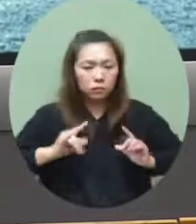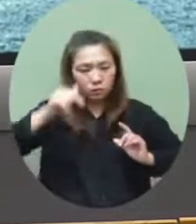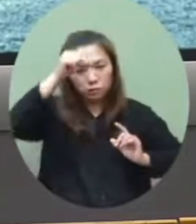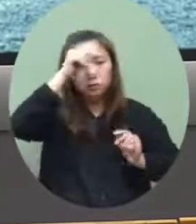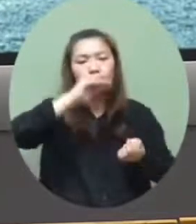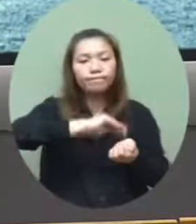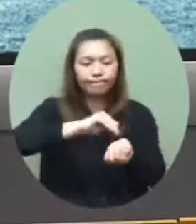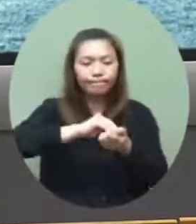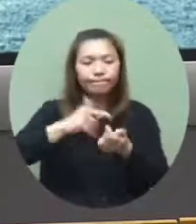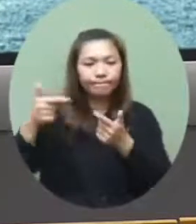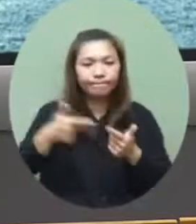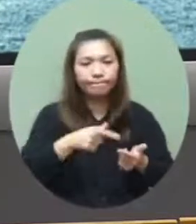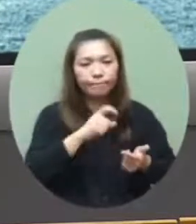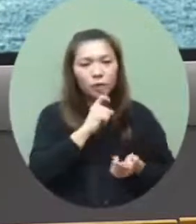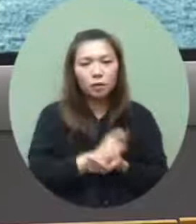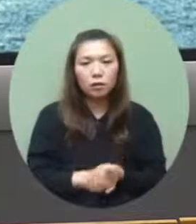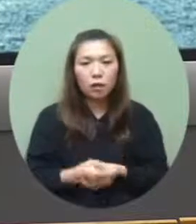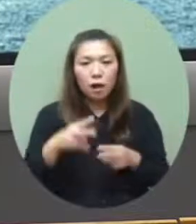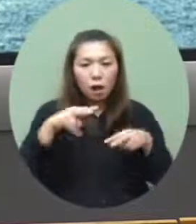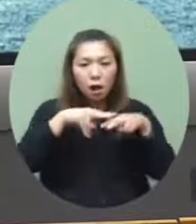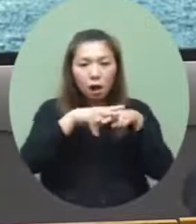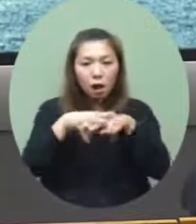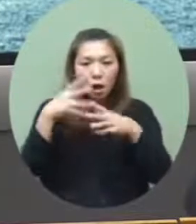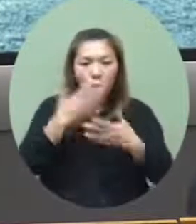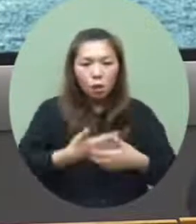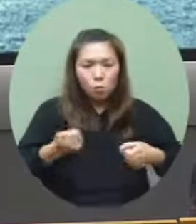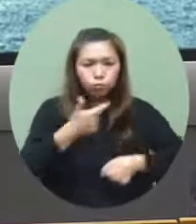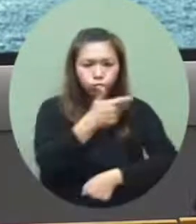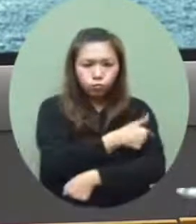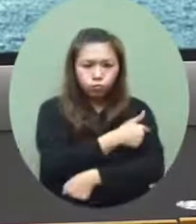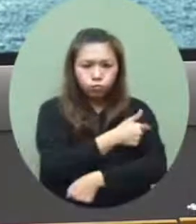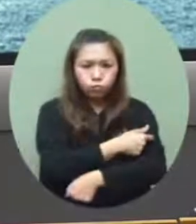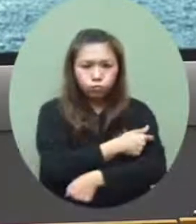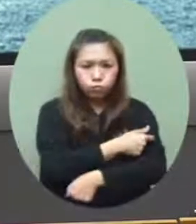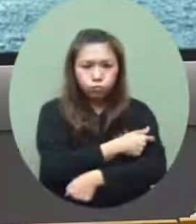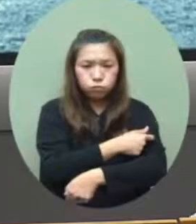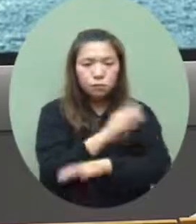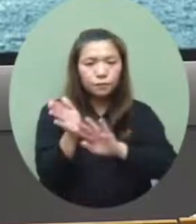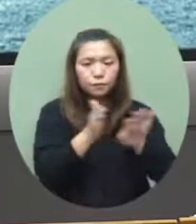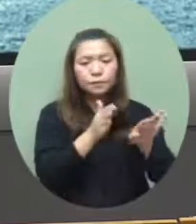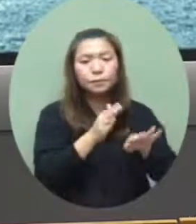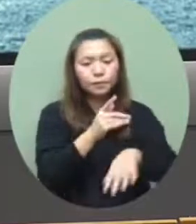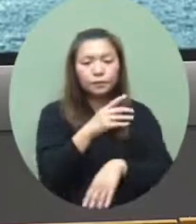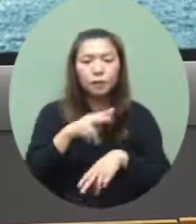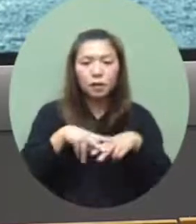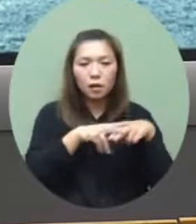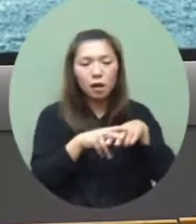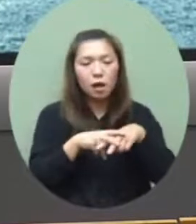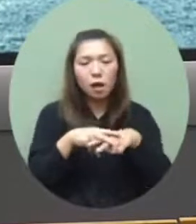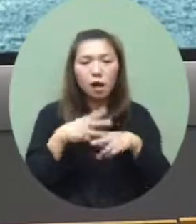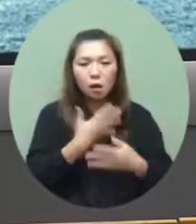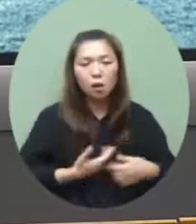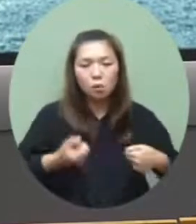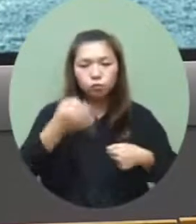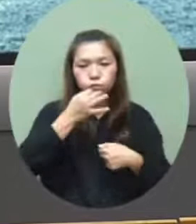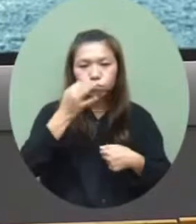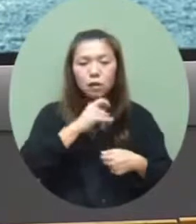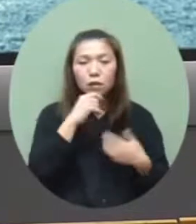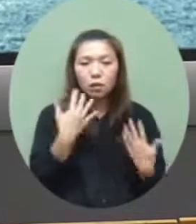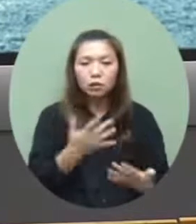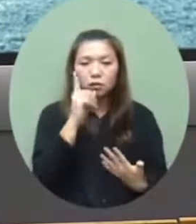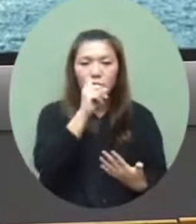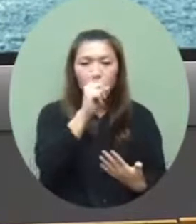are in various private hospitals for treatment. As to AstraZeneca, as we mentioned, we